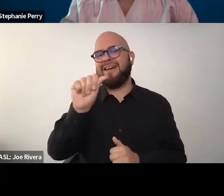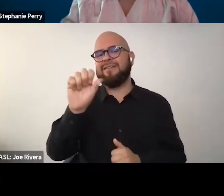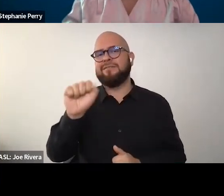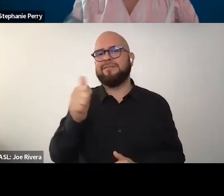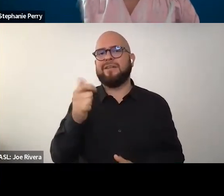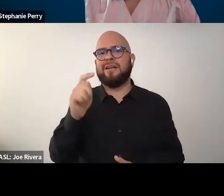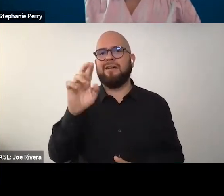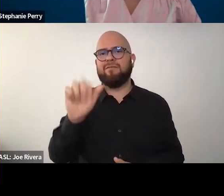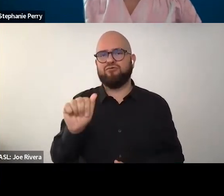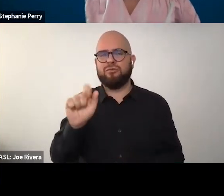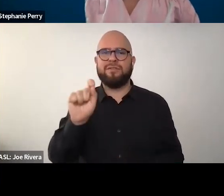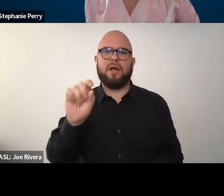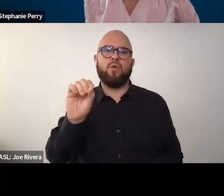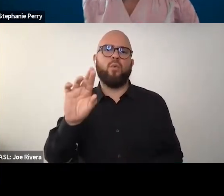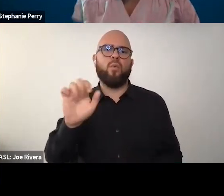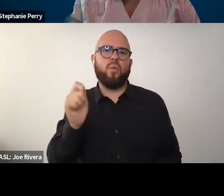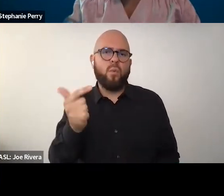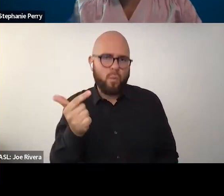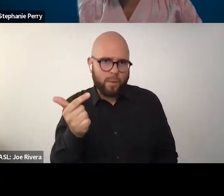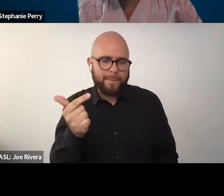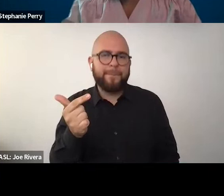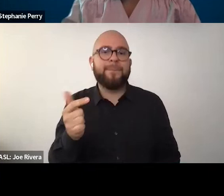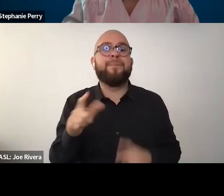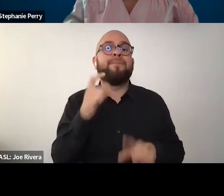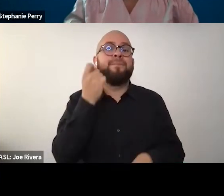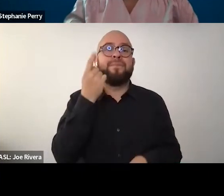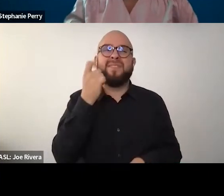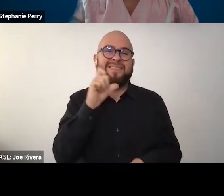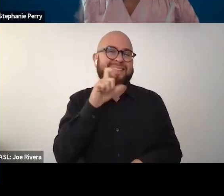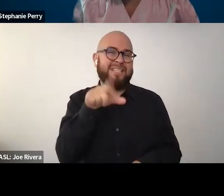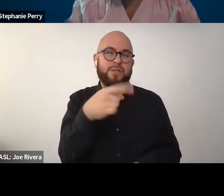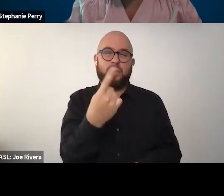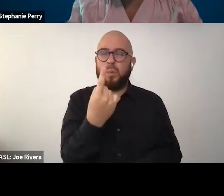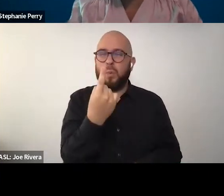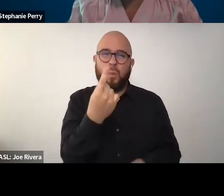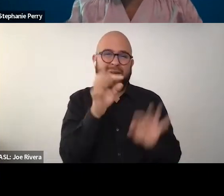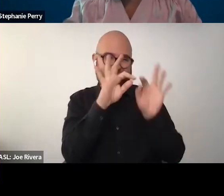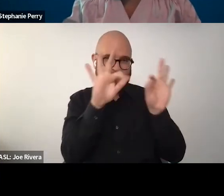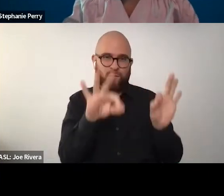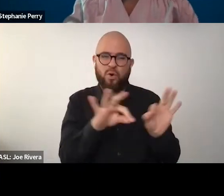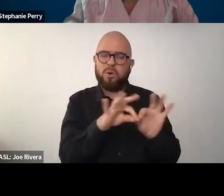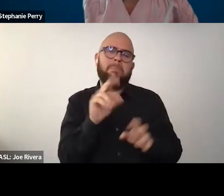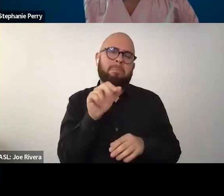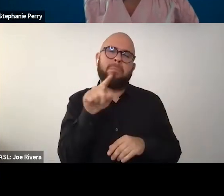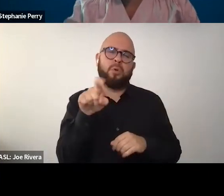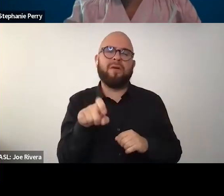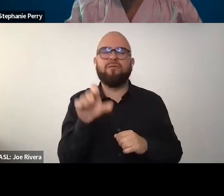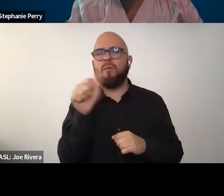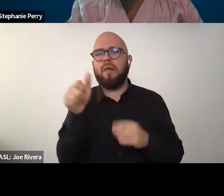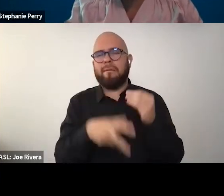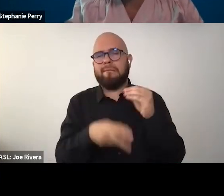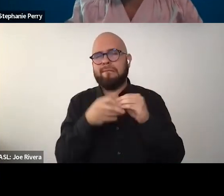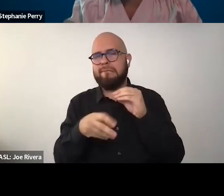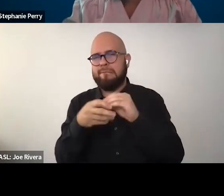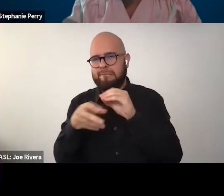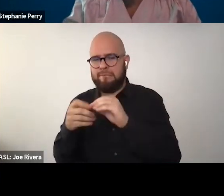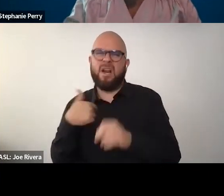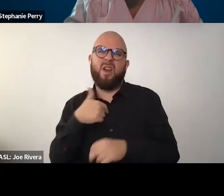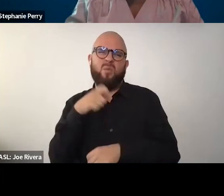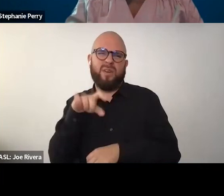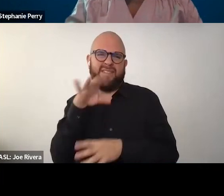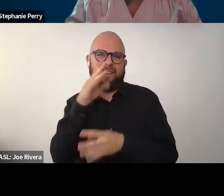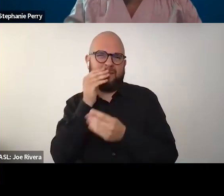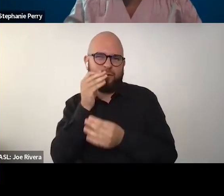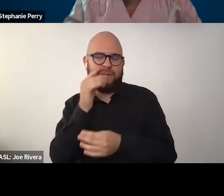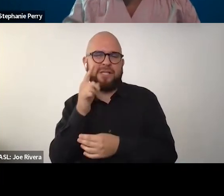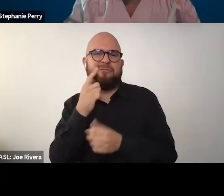backgroundactorsclaims@SAGAFTRA.org. But it's not just completing that one little form. There's a couple of other pieces that we also need to go